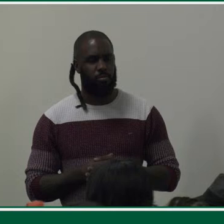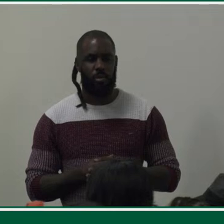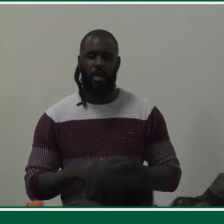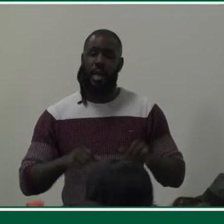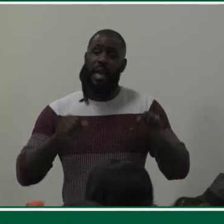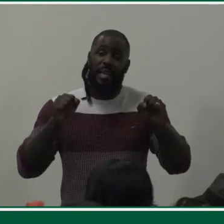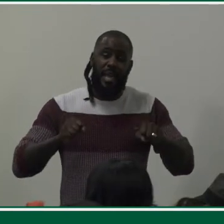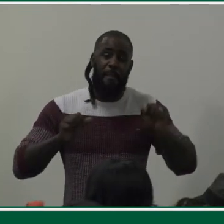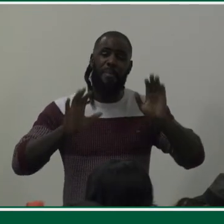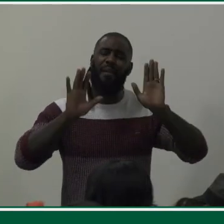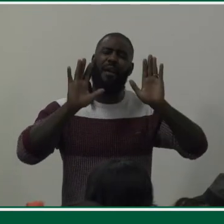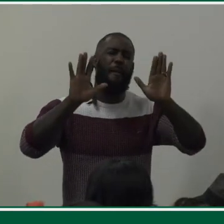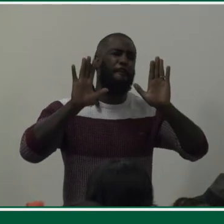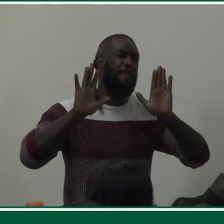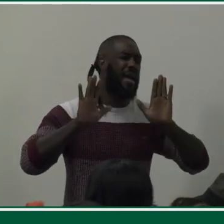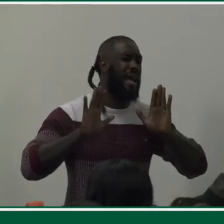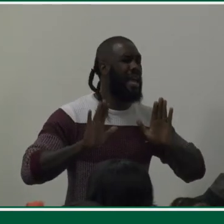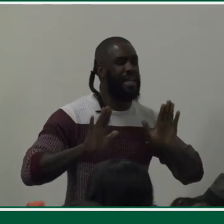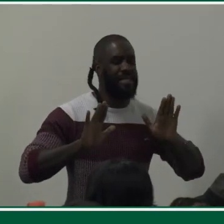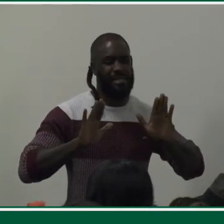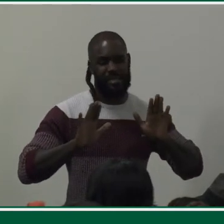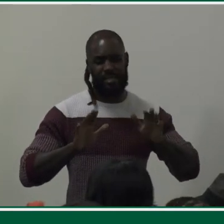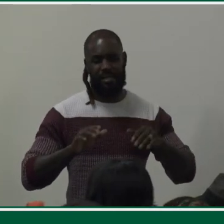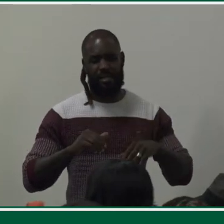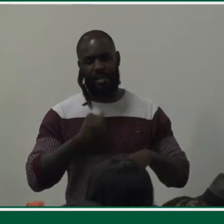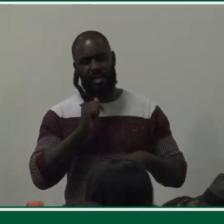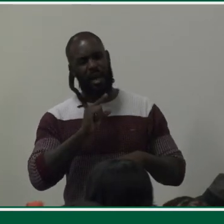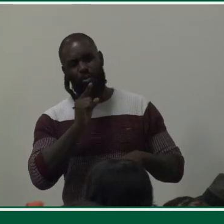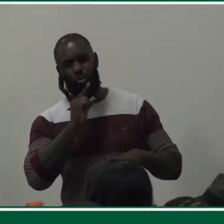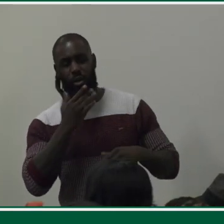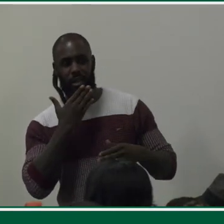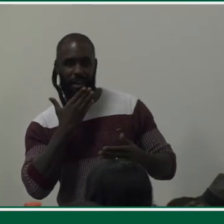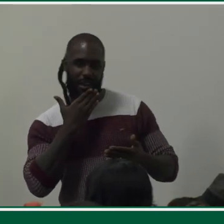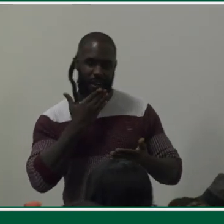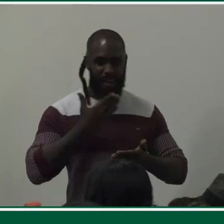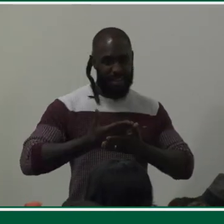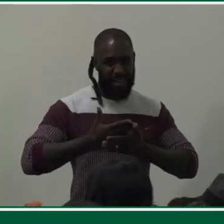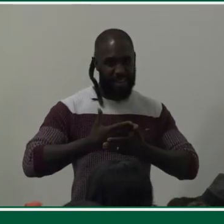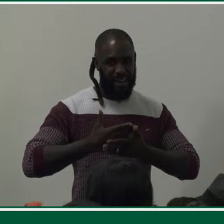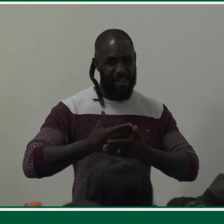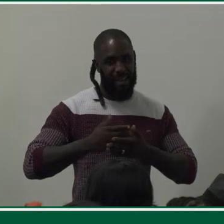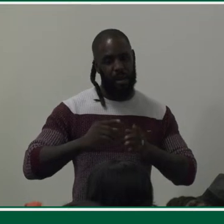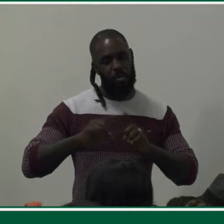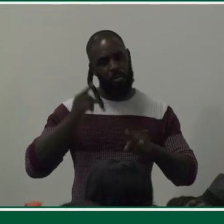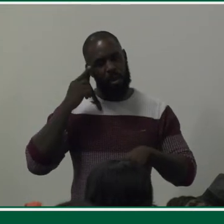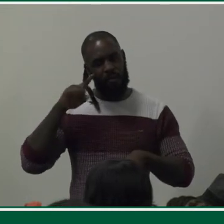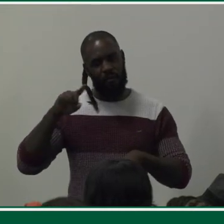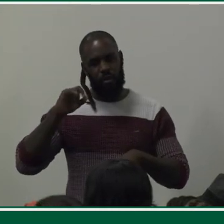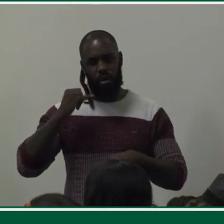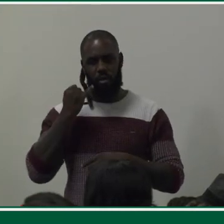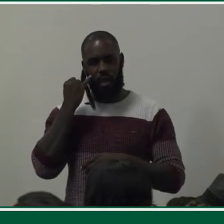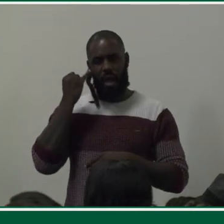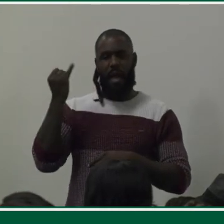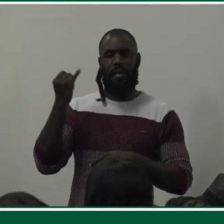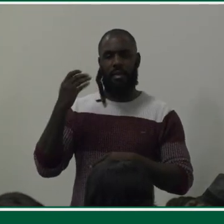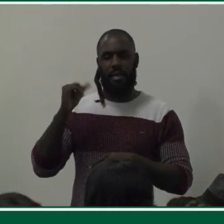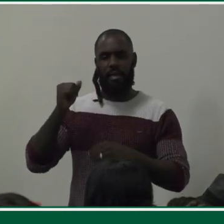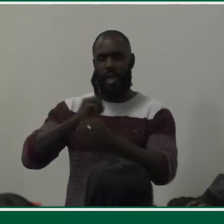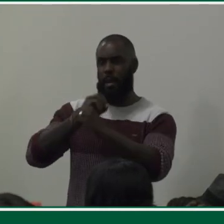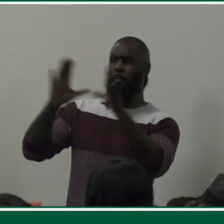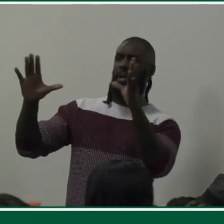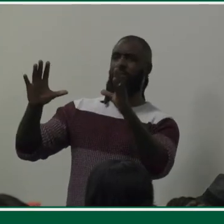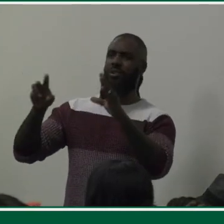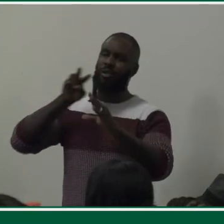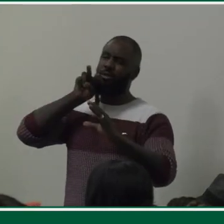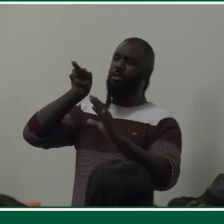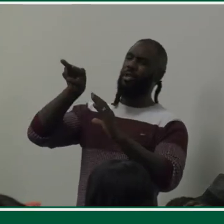marvelous. And not saying that necessarily in a good way, but just marvelous for the idea of that, where you could